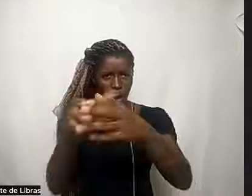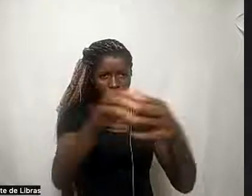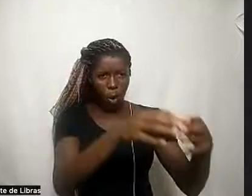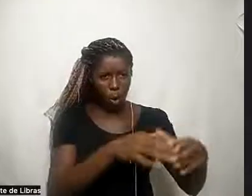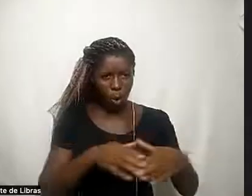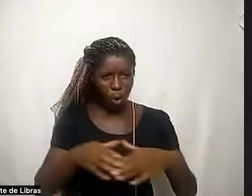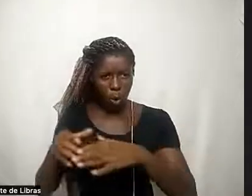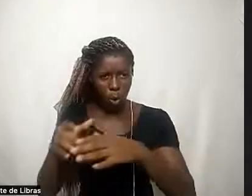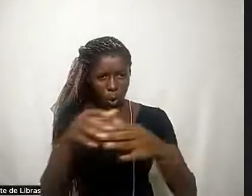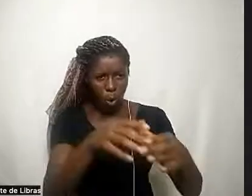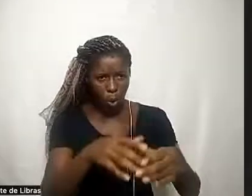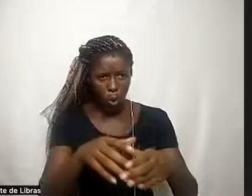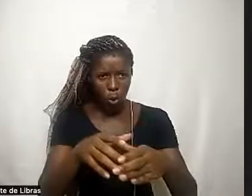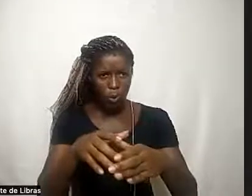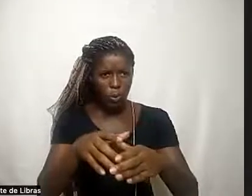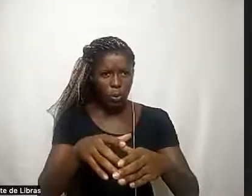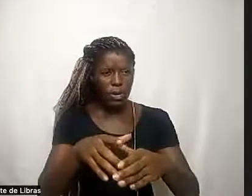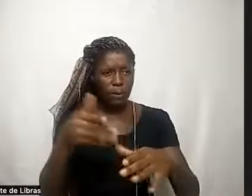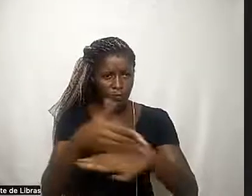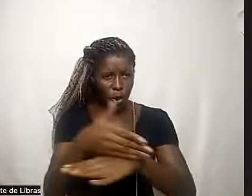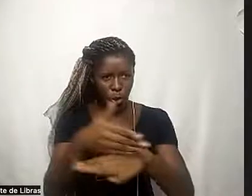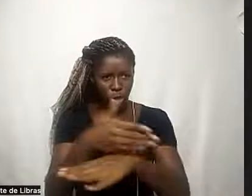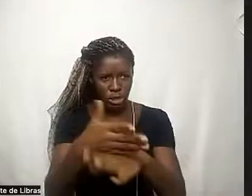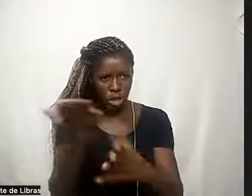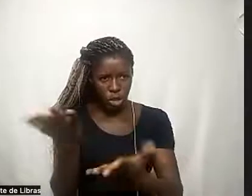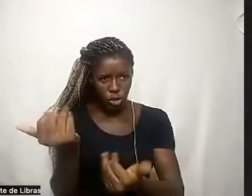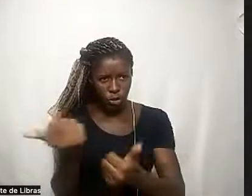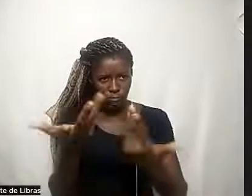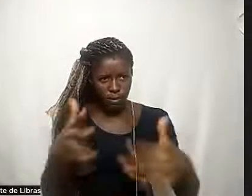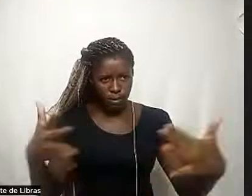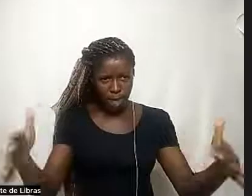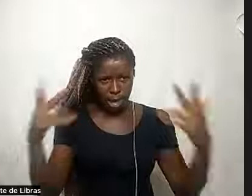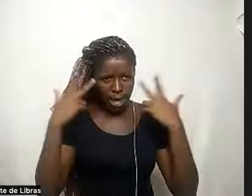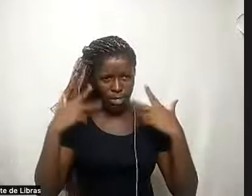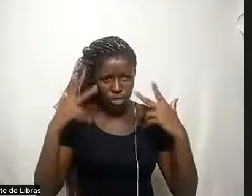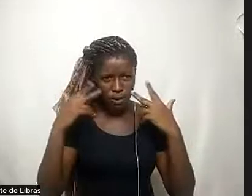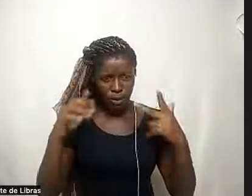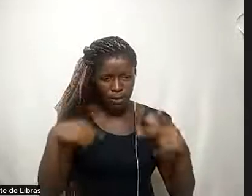of the teams that participate of Jovem Mar project.